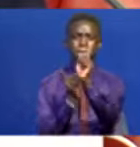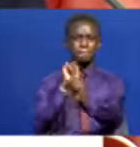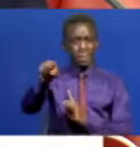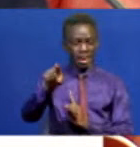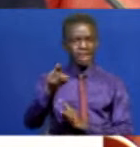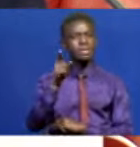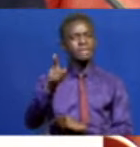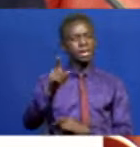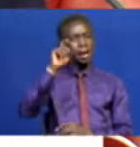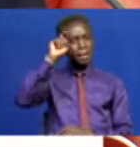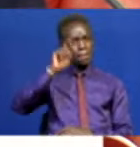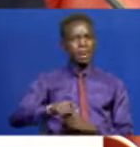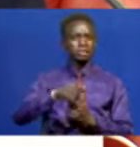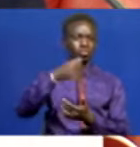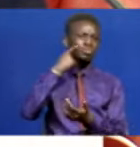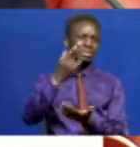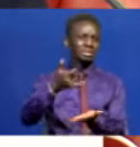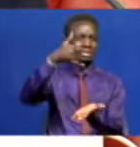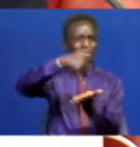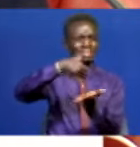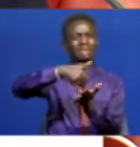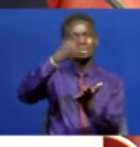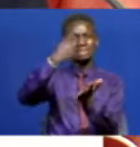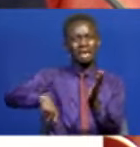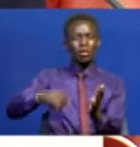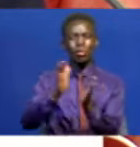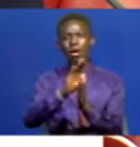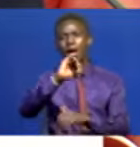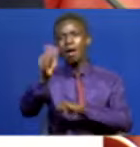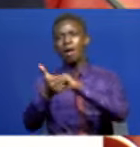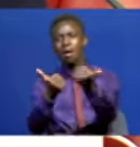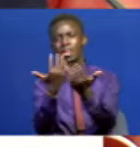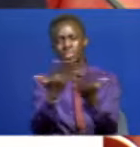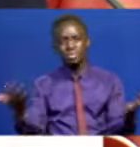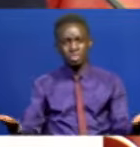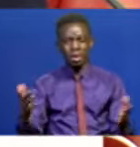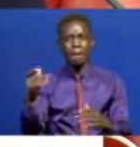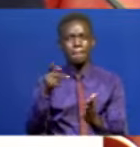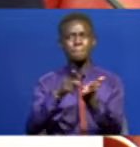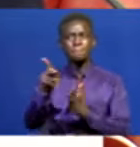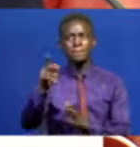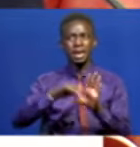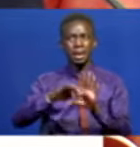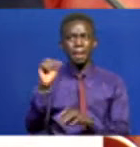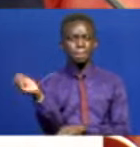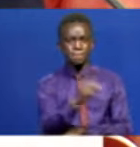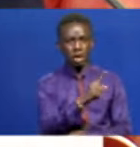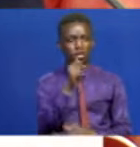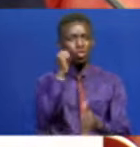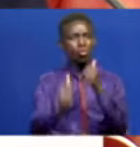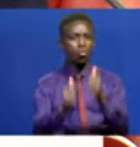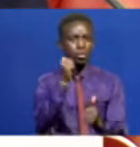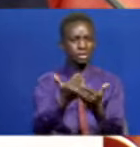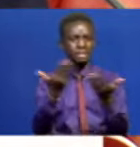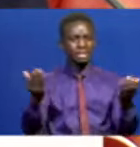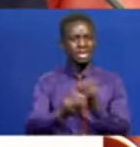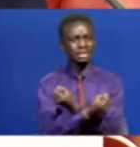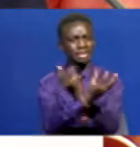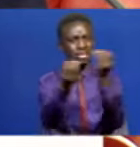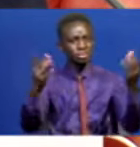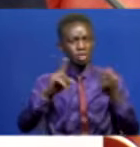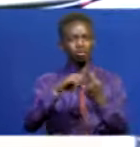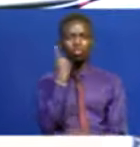together with other emoluments payable in the month in which they are disbursed to